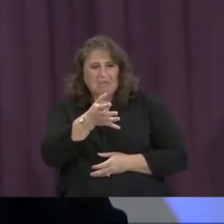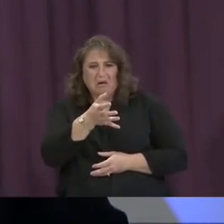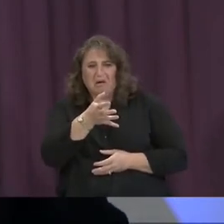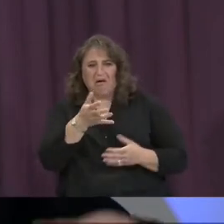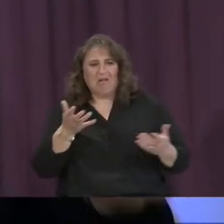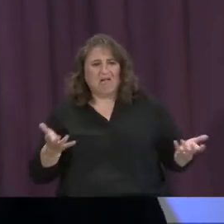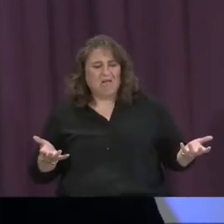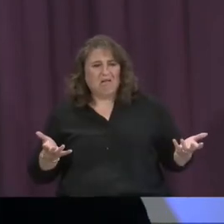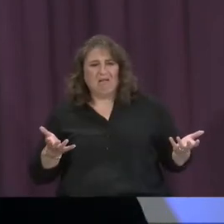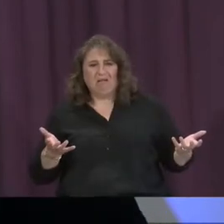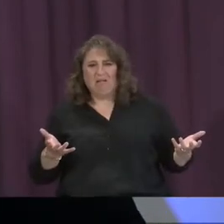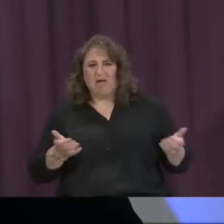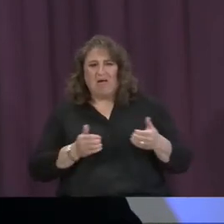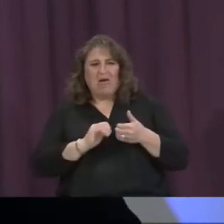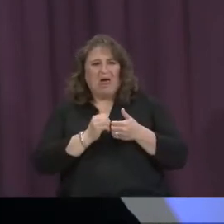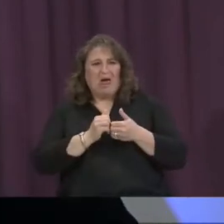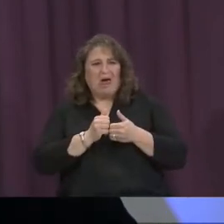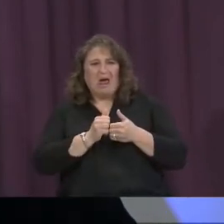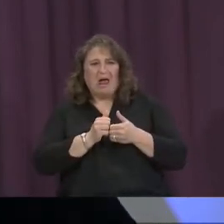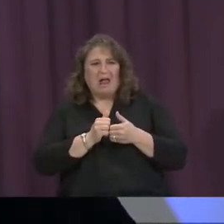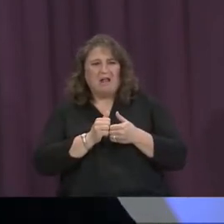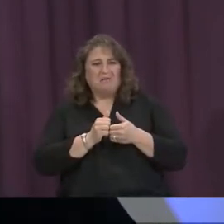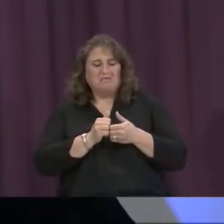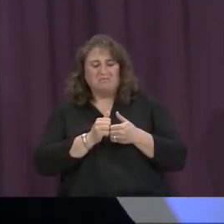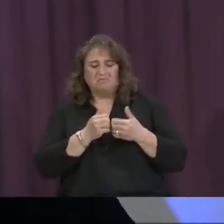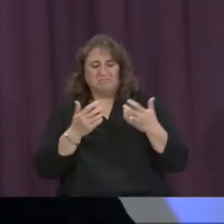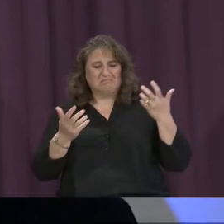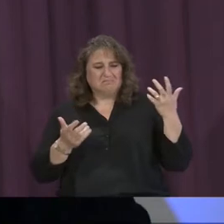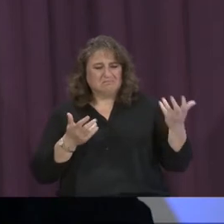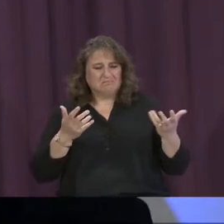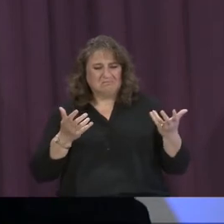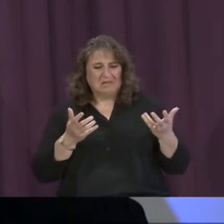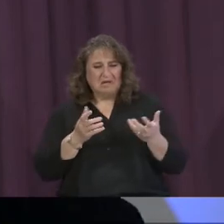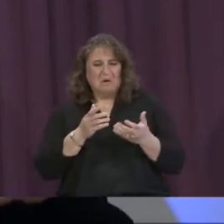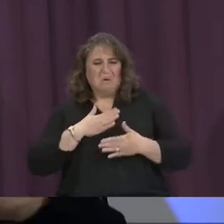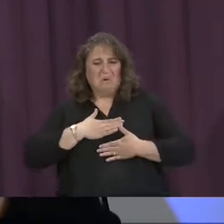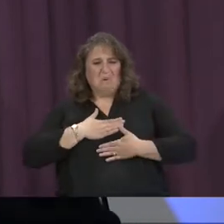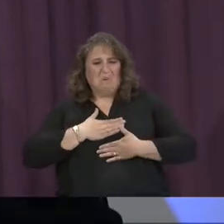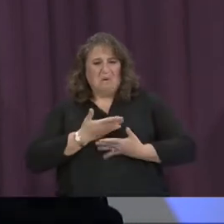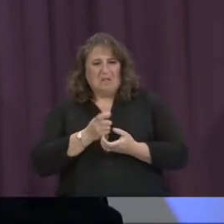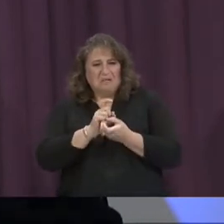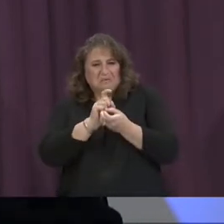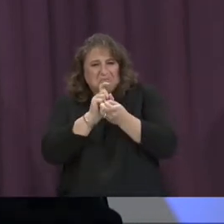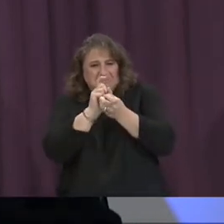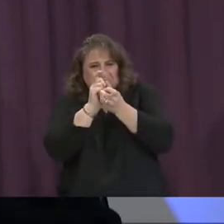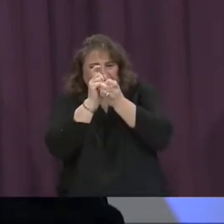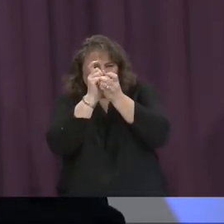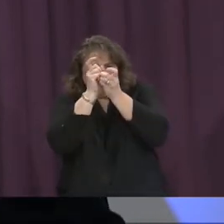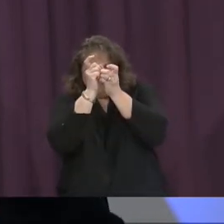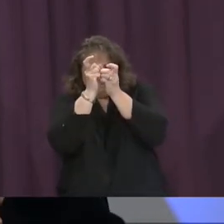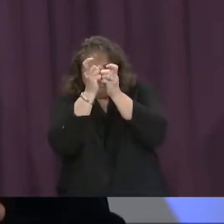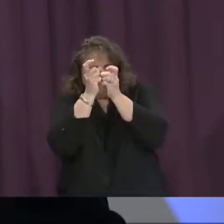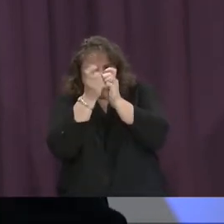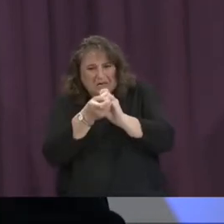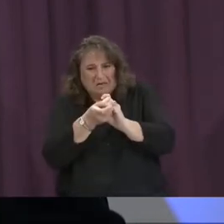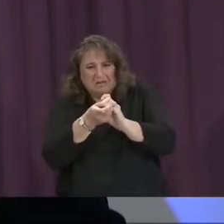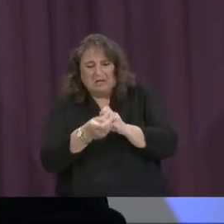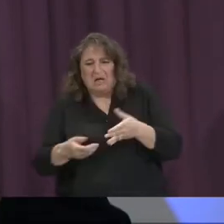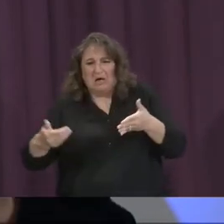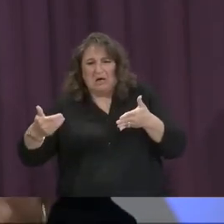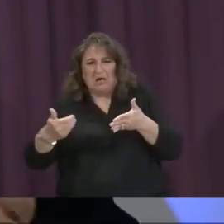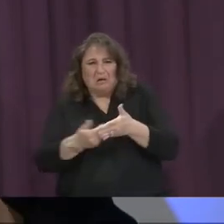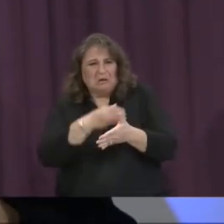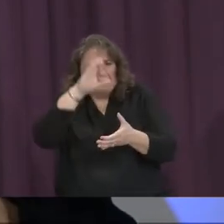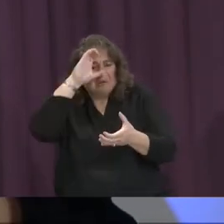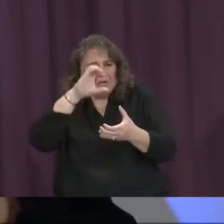how will a new person, um, you know, uh, alter the relationship maybe between, you know, grandmother